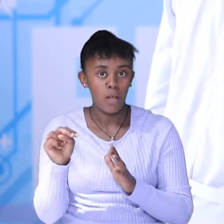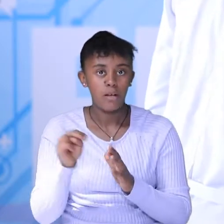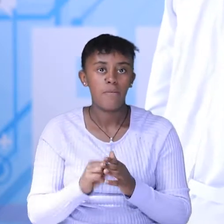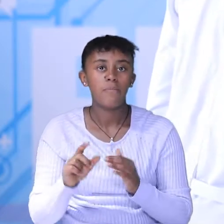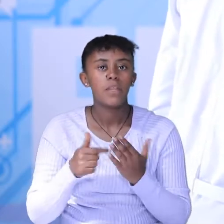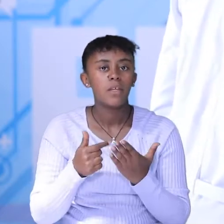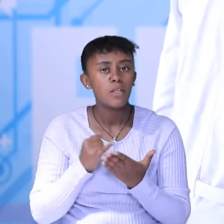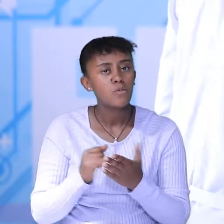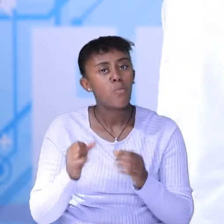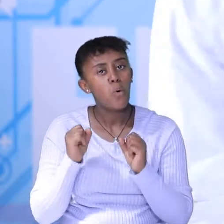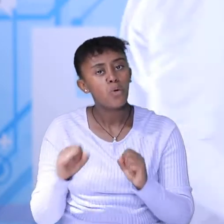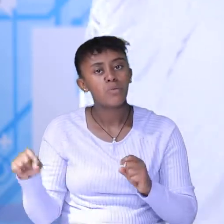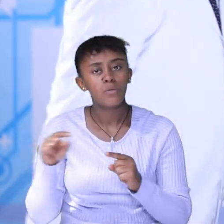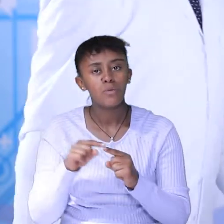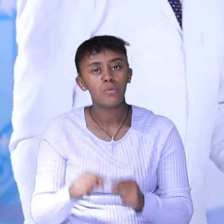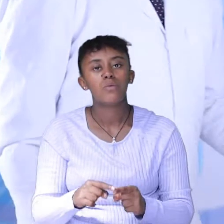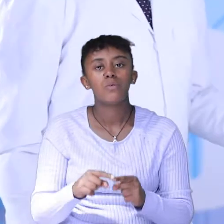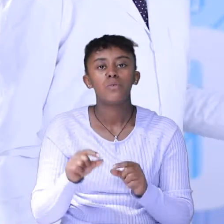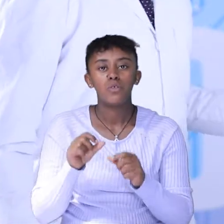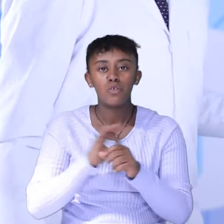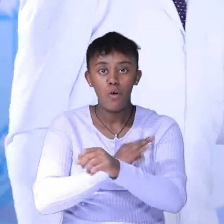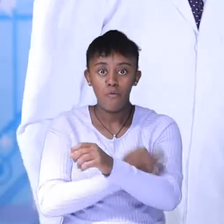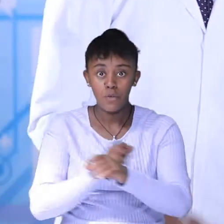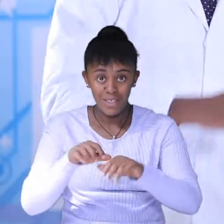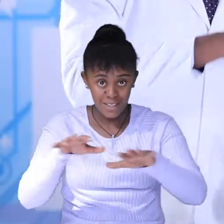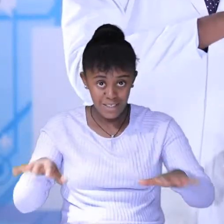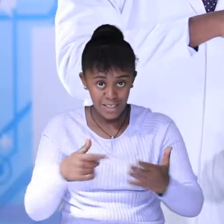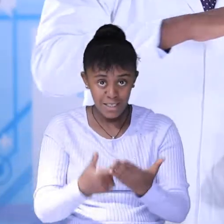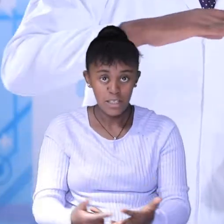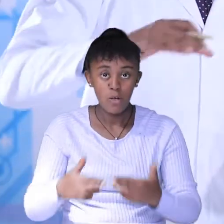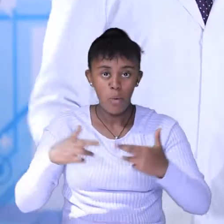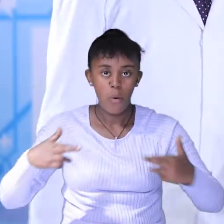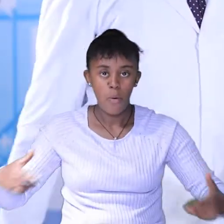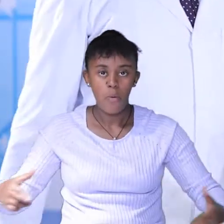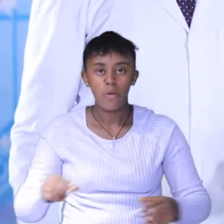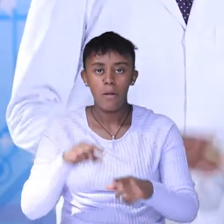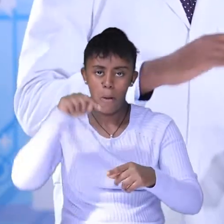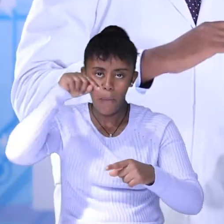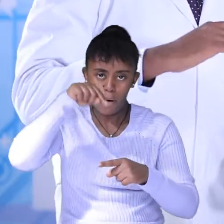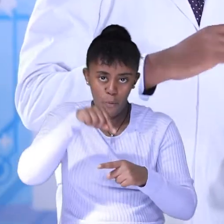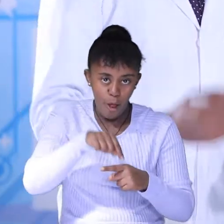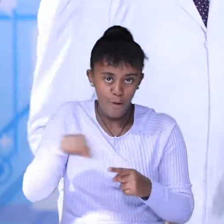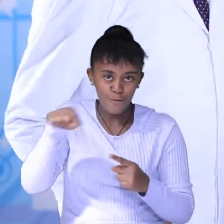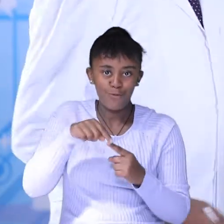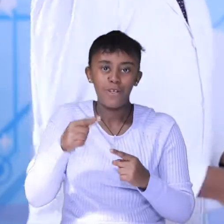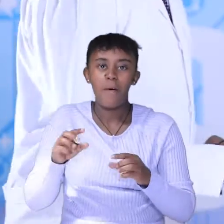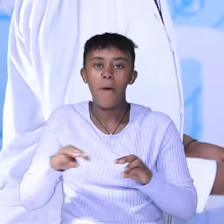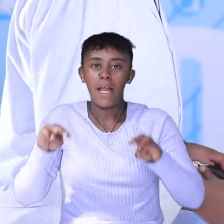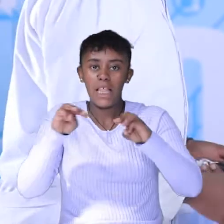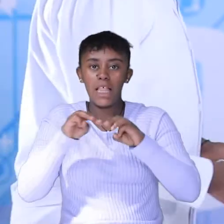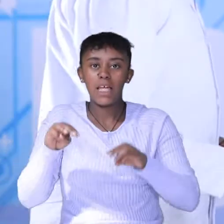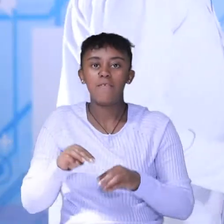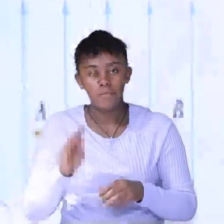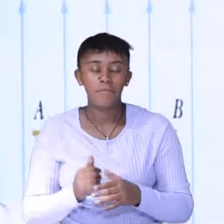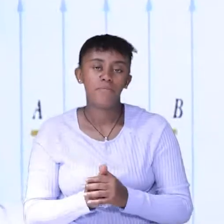It's possible to find the force exerted on this wire as it is oriented perpendicular to the magnetic field.